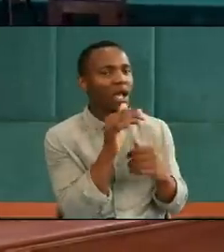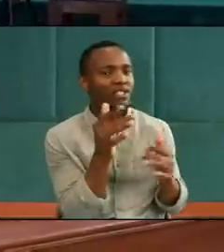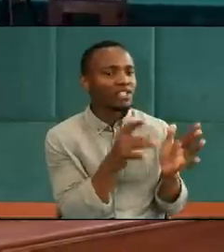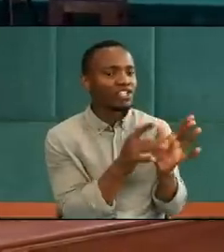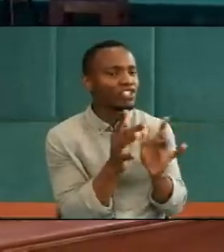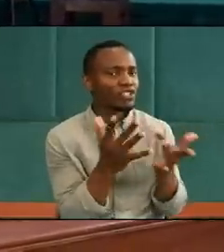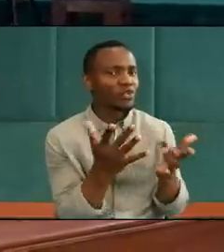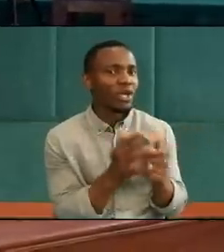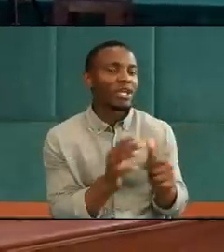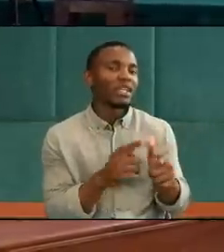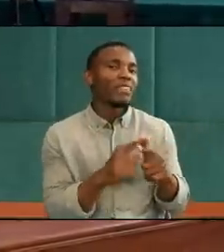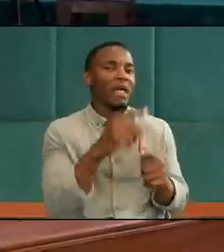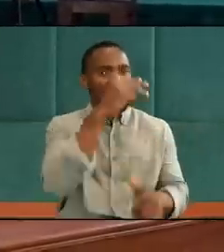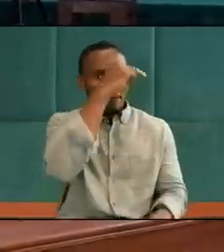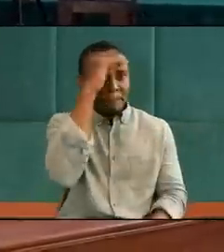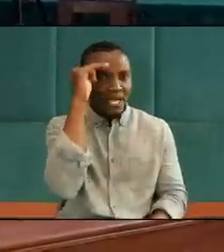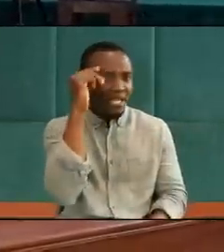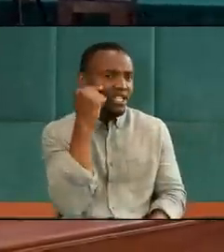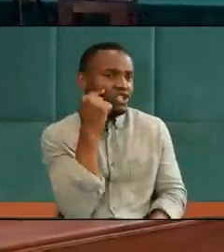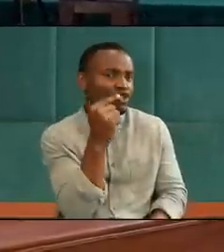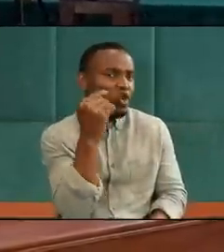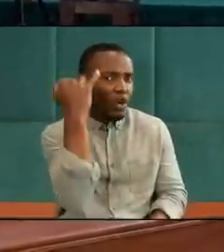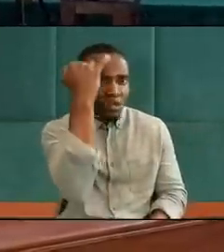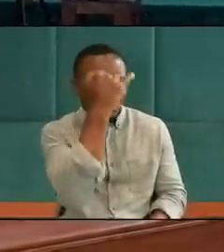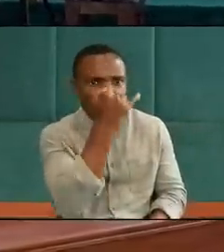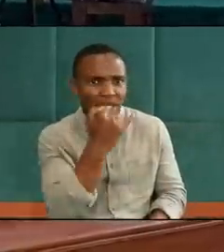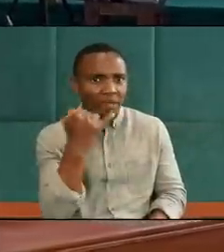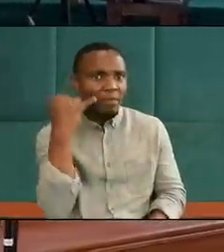saw an image and she thought it was the gardener.